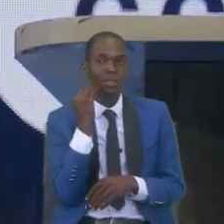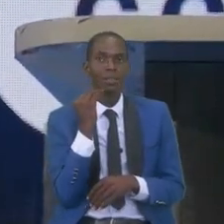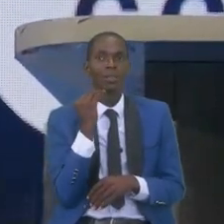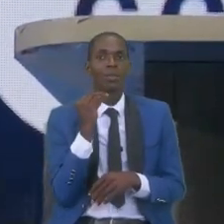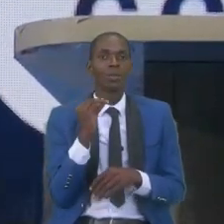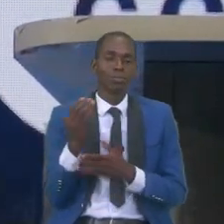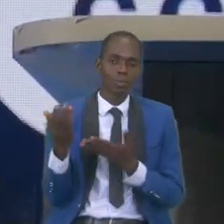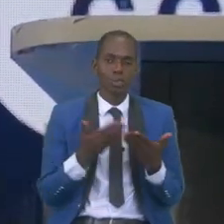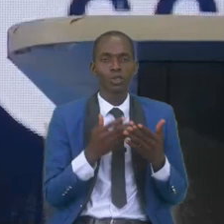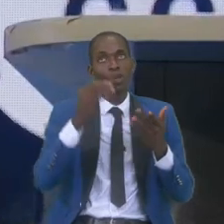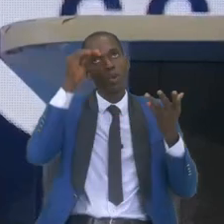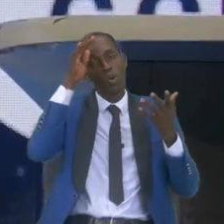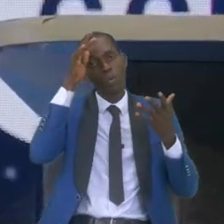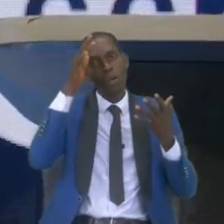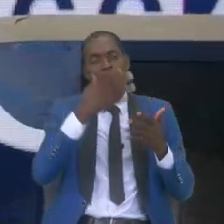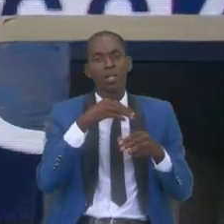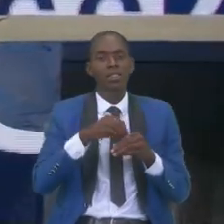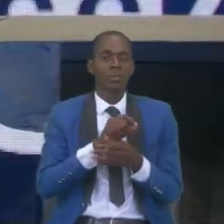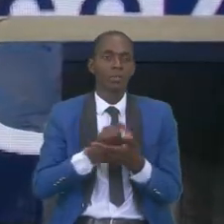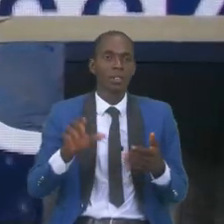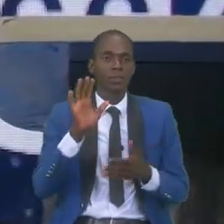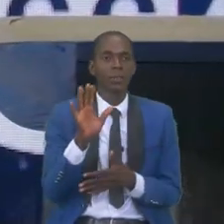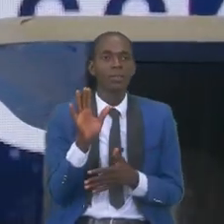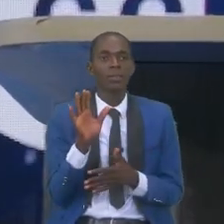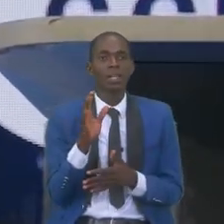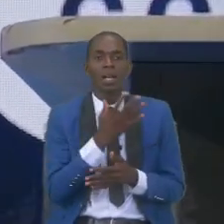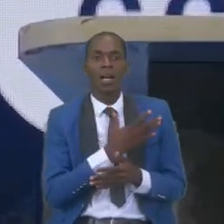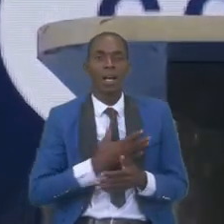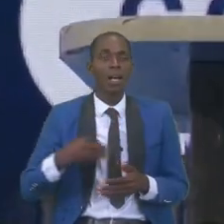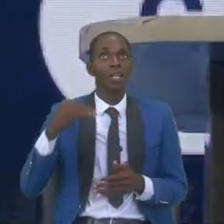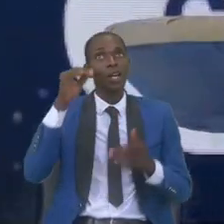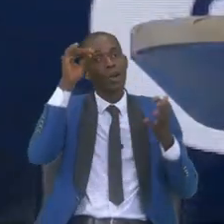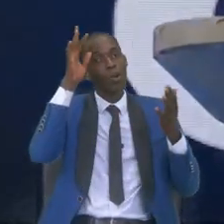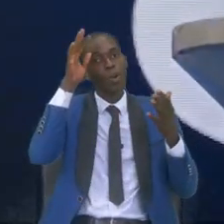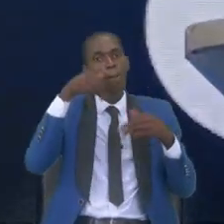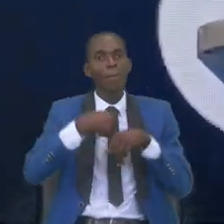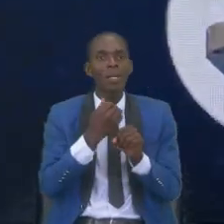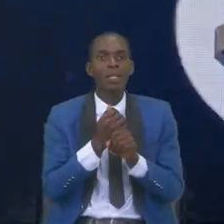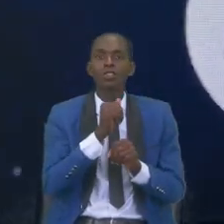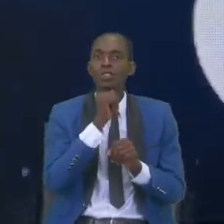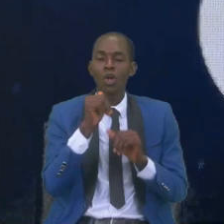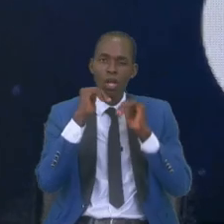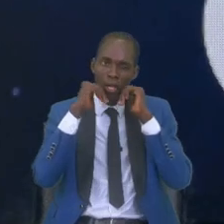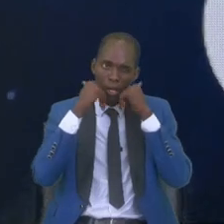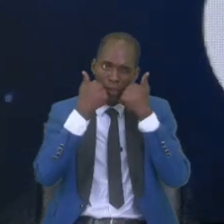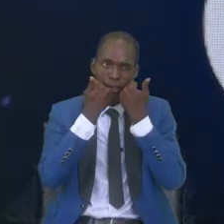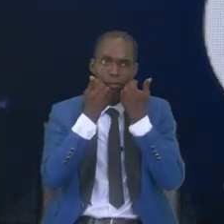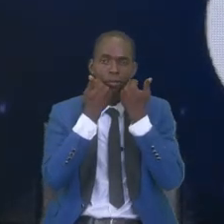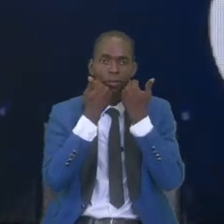hope. And then in verse 5, it tells us in verse 5, and hope maketh not